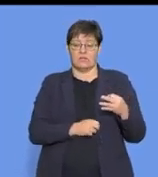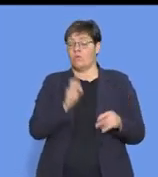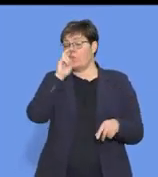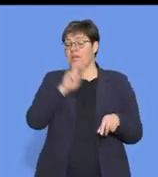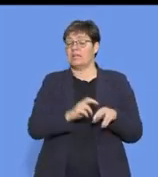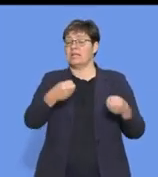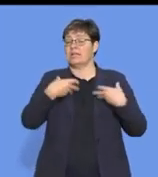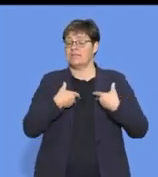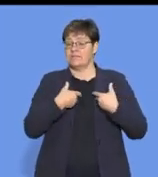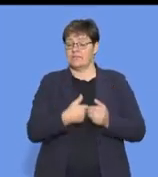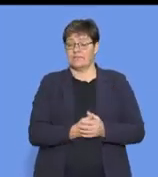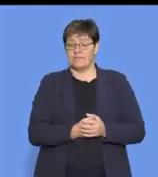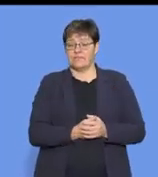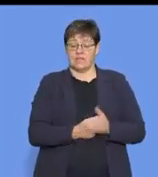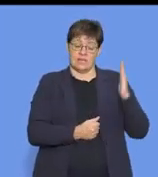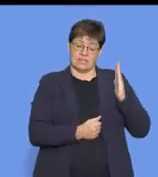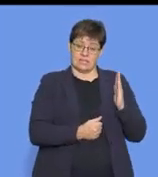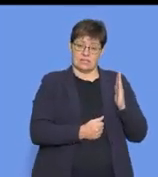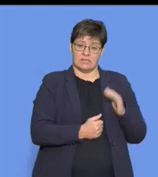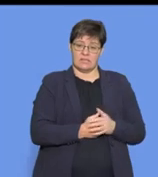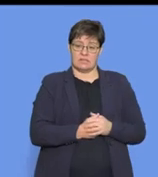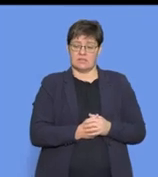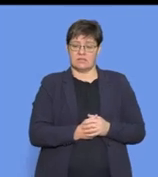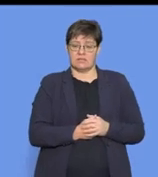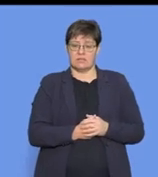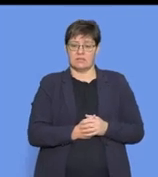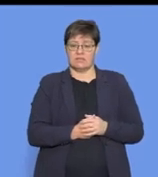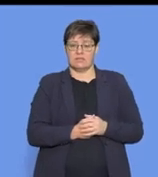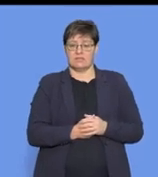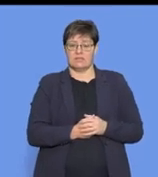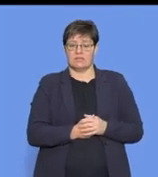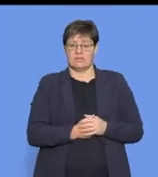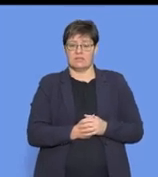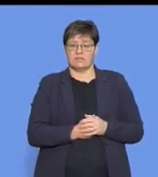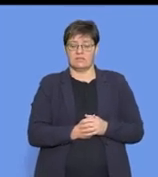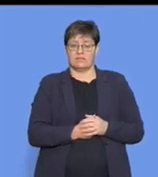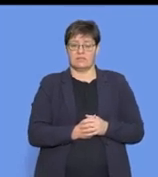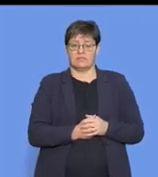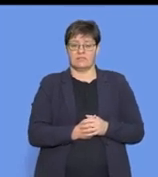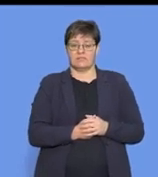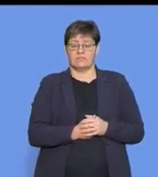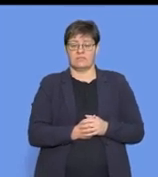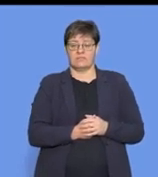basically you need to be given side, sorry, that's an error. Let me just erase that quickly.